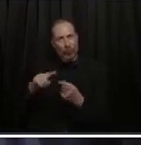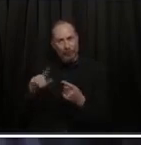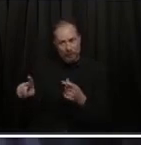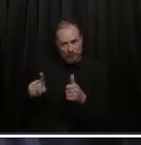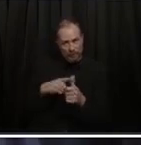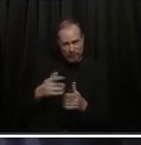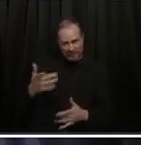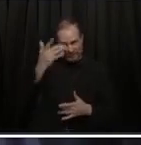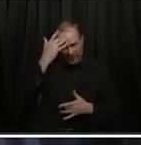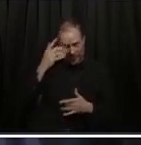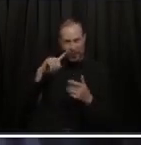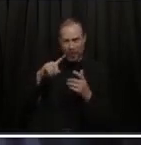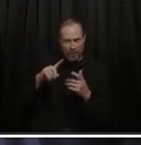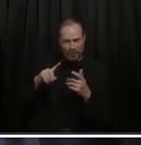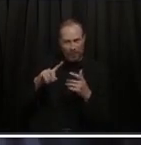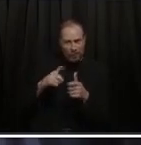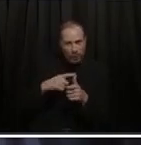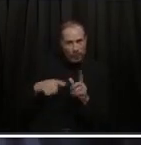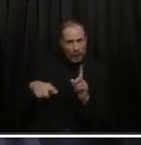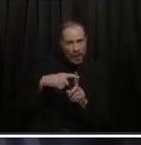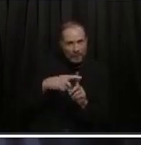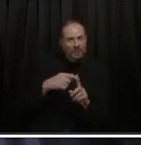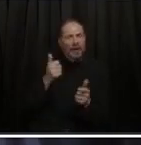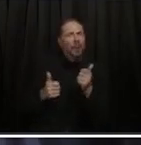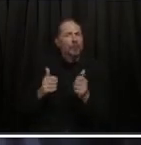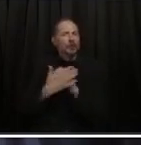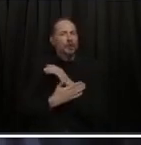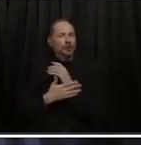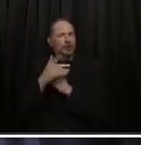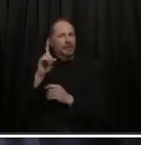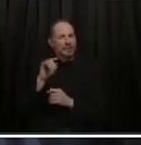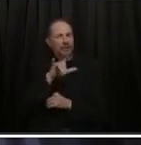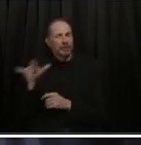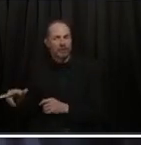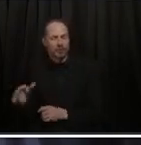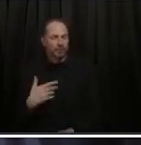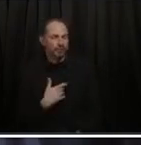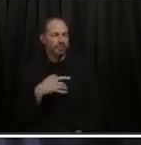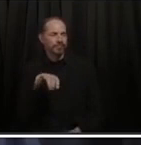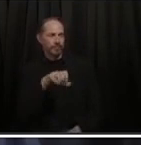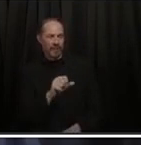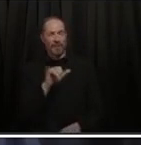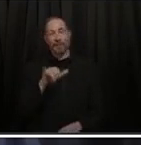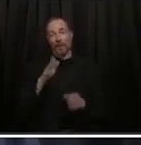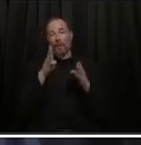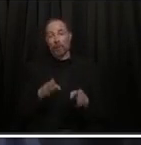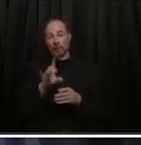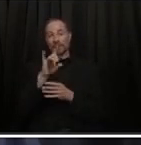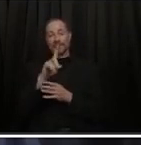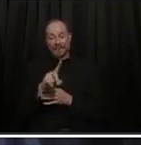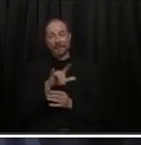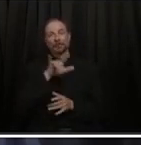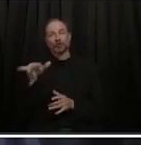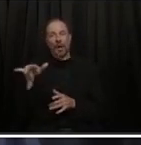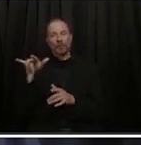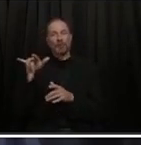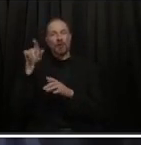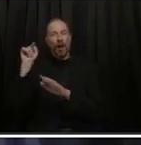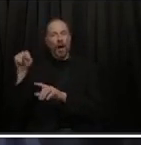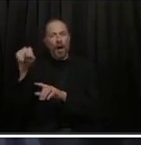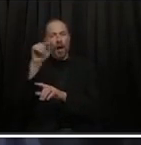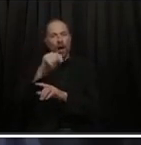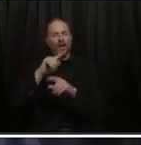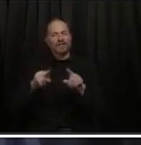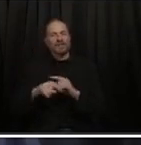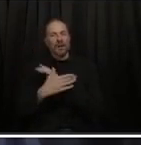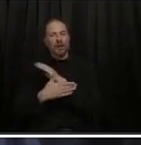tested positive, and maybe what country they actually traveled to? Yes, so this individual traveled to multiple countries in southern Africa.